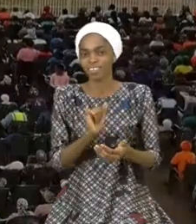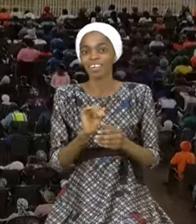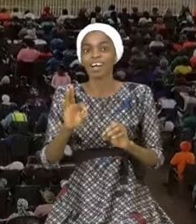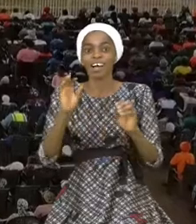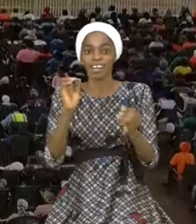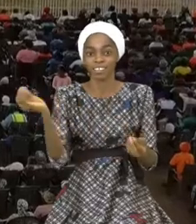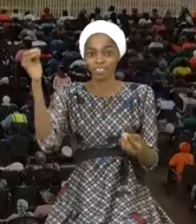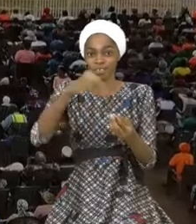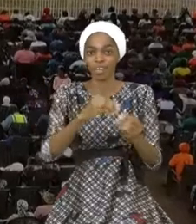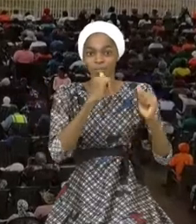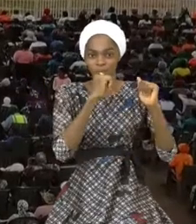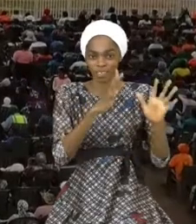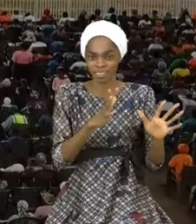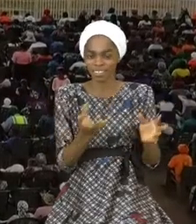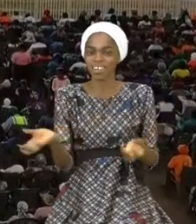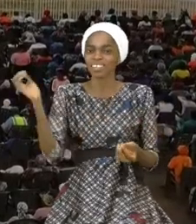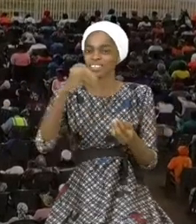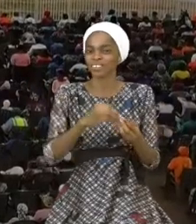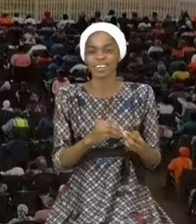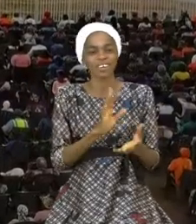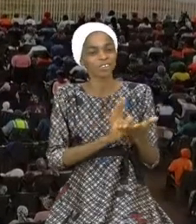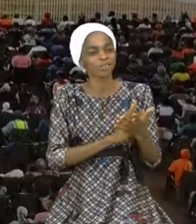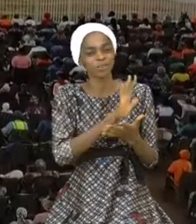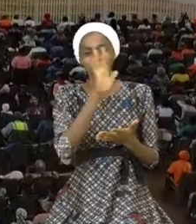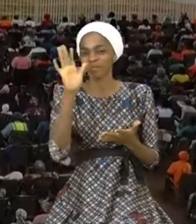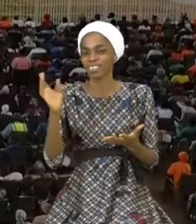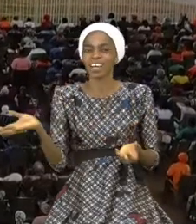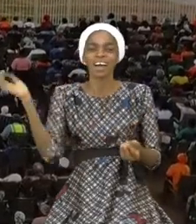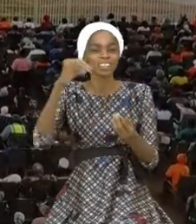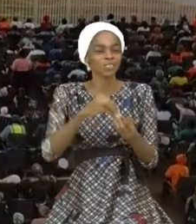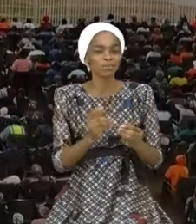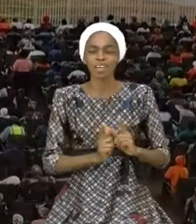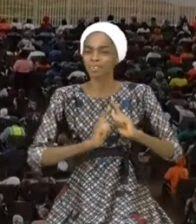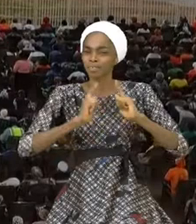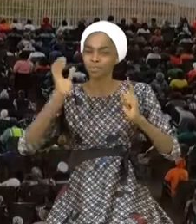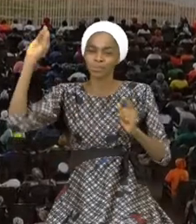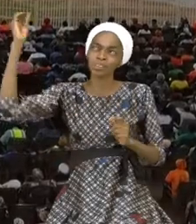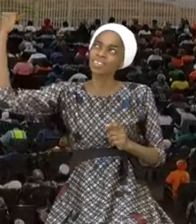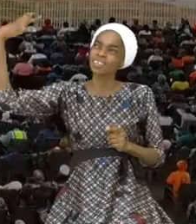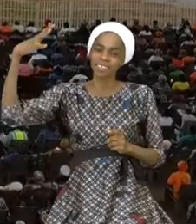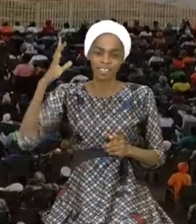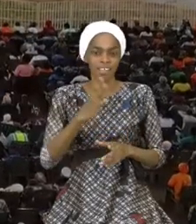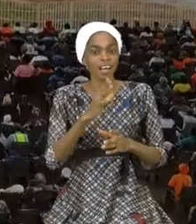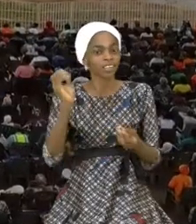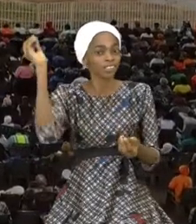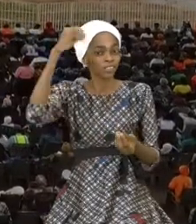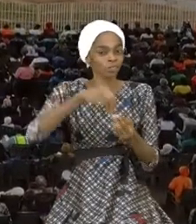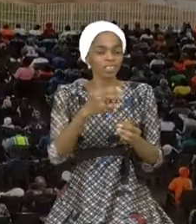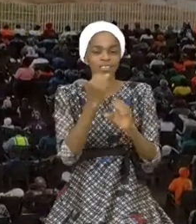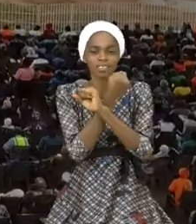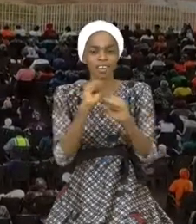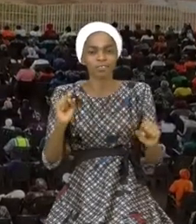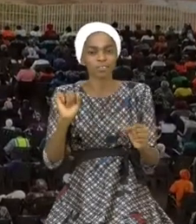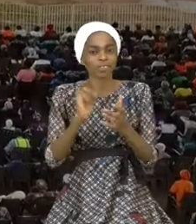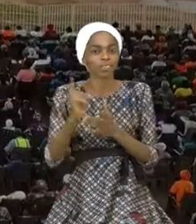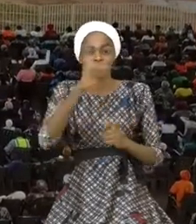blessing, additional glory, additional grace, additional salvation that the Lord will put